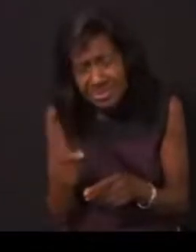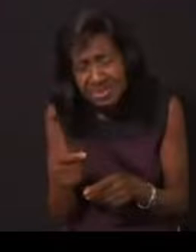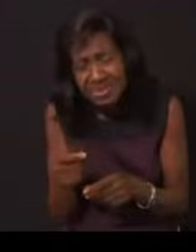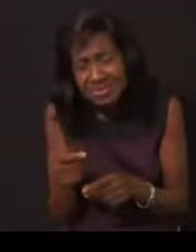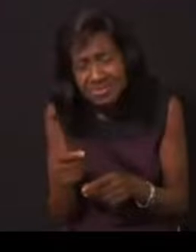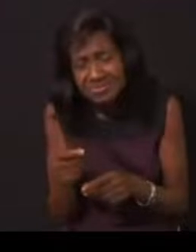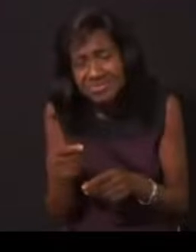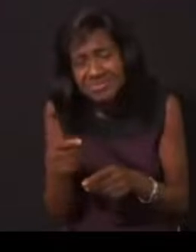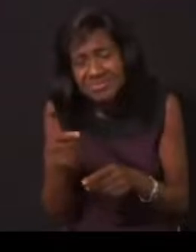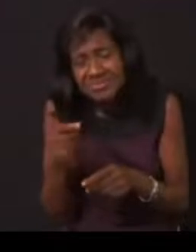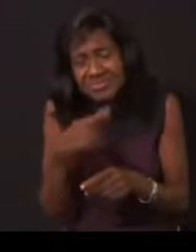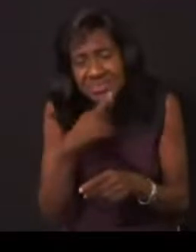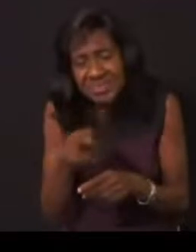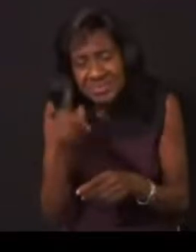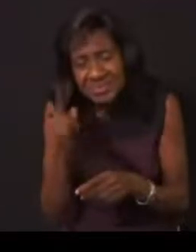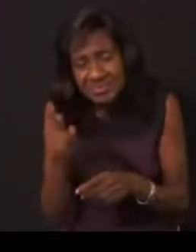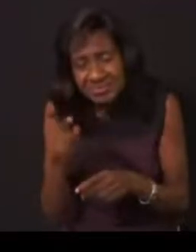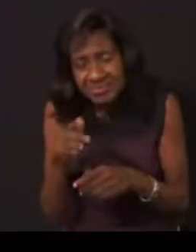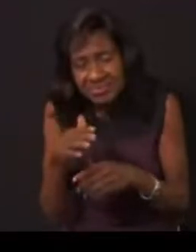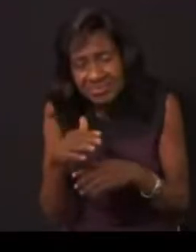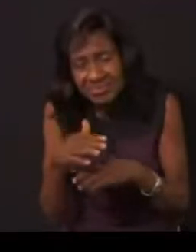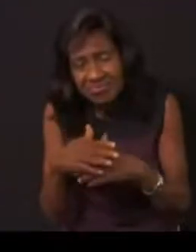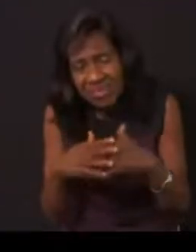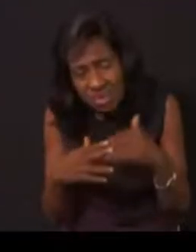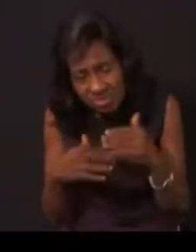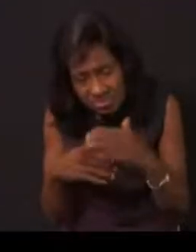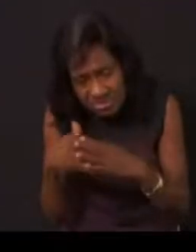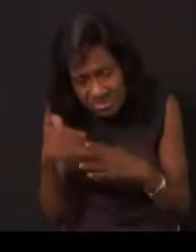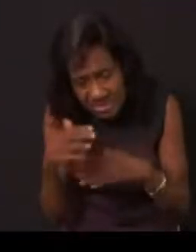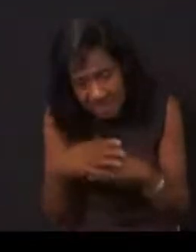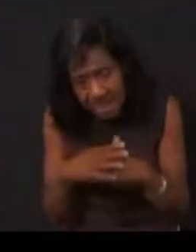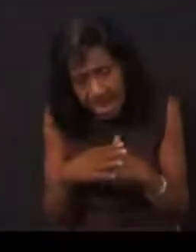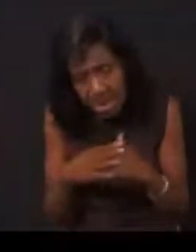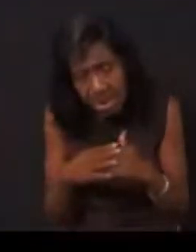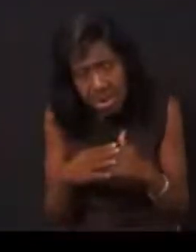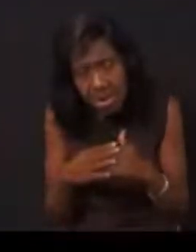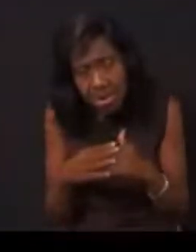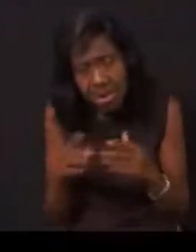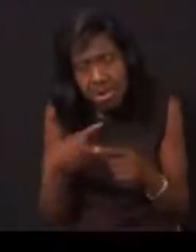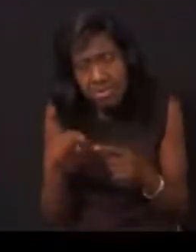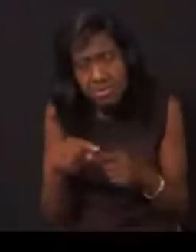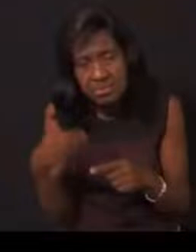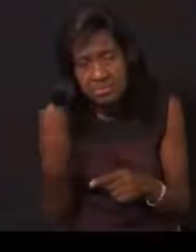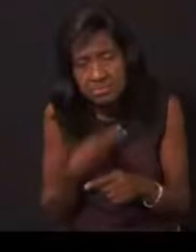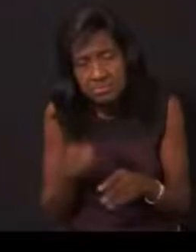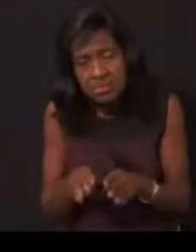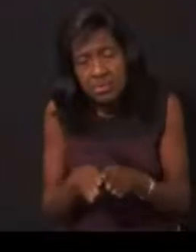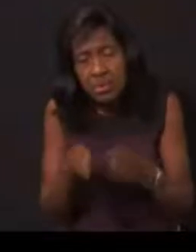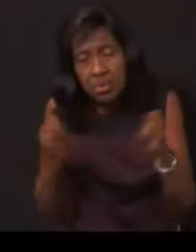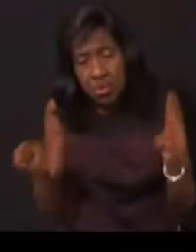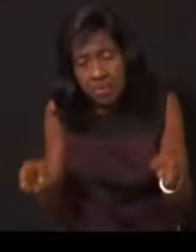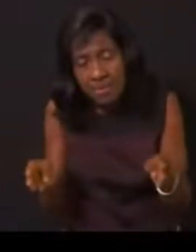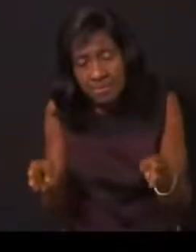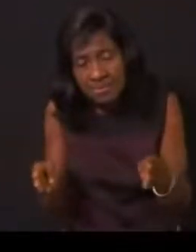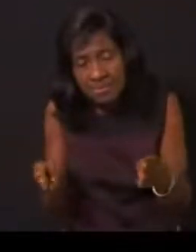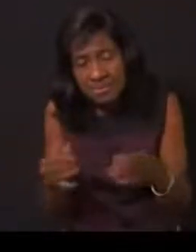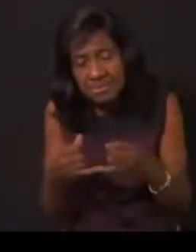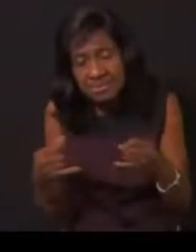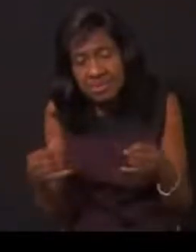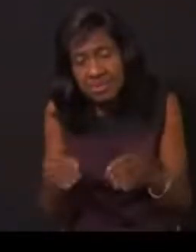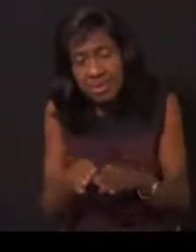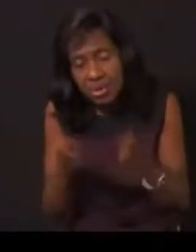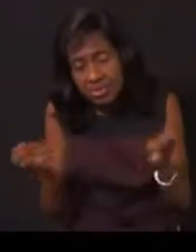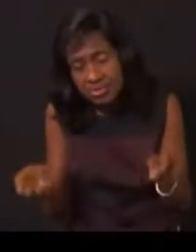my comfort level. If we were to open the borders tomorrow and we have to live with COVID, and what's the comfort level about